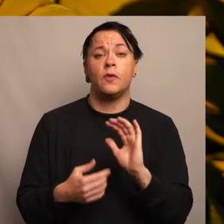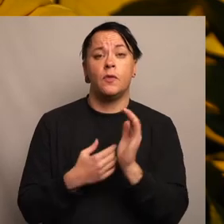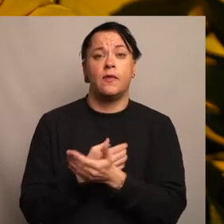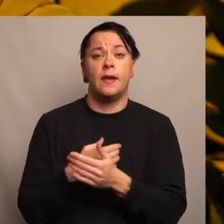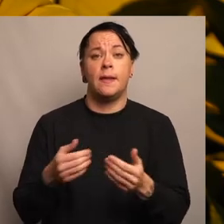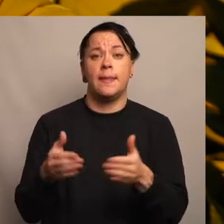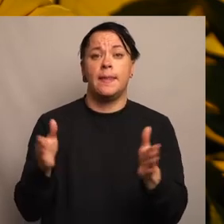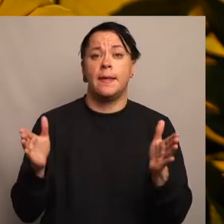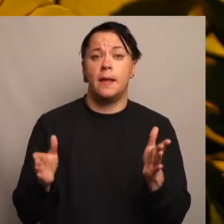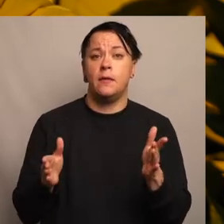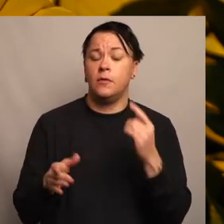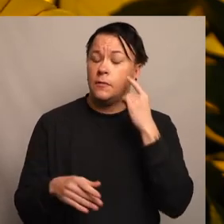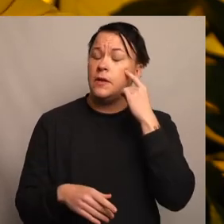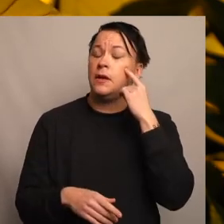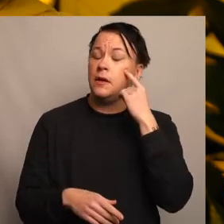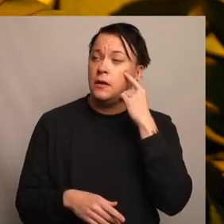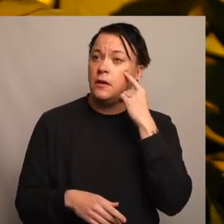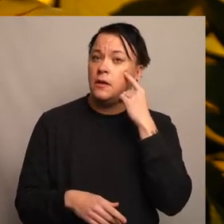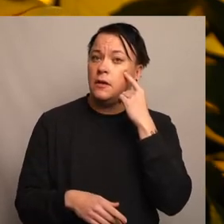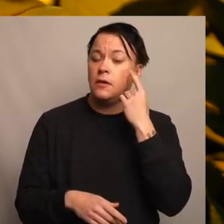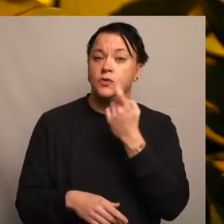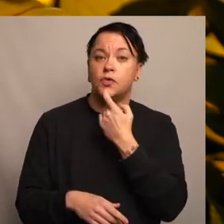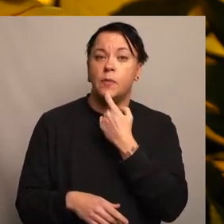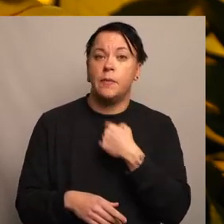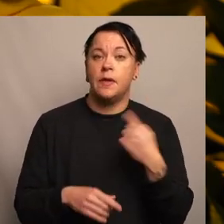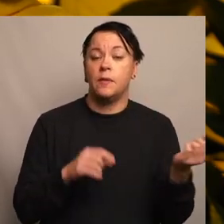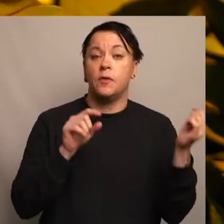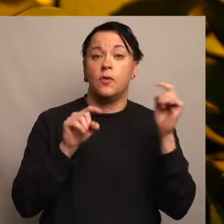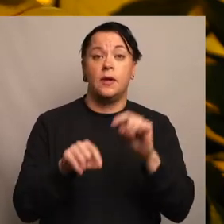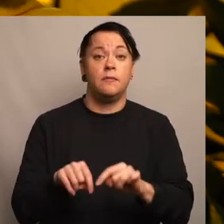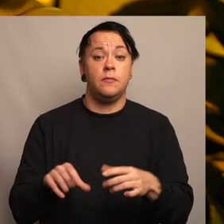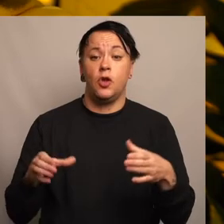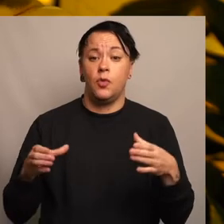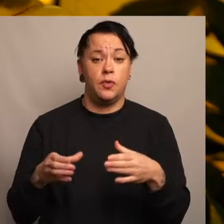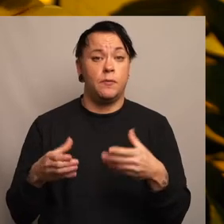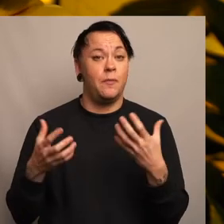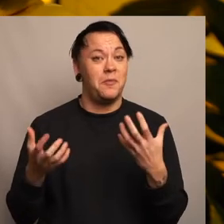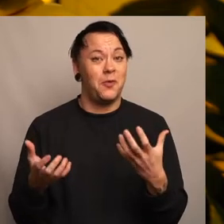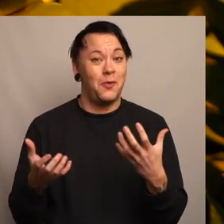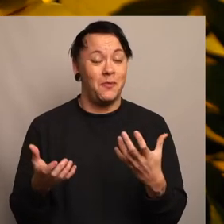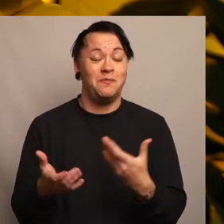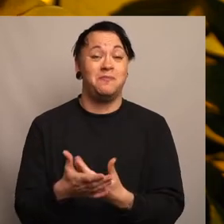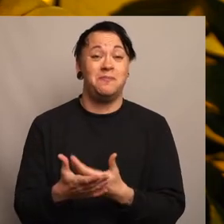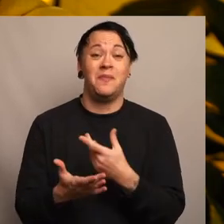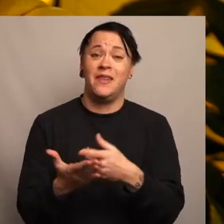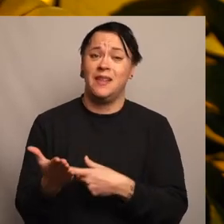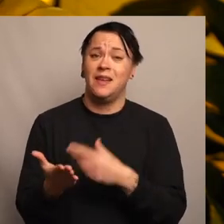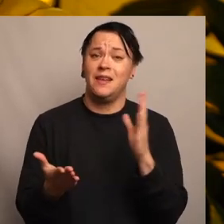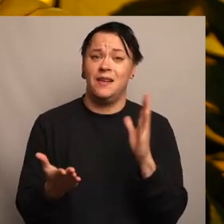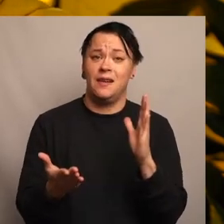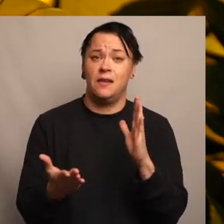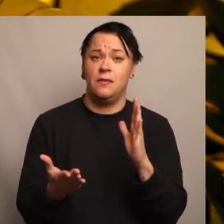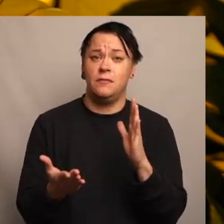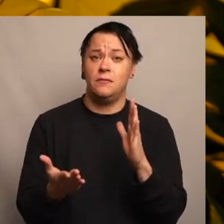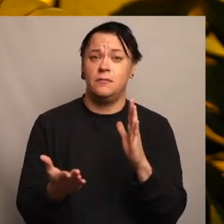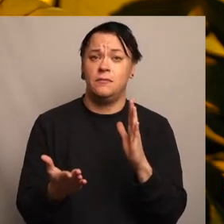like, I came to Finland and I didn't have a community because it takes a while to get to know people. And also like, I came here and after 6 months,